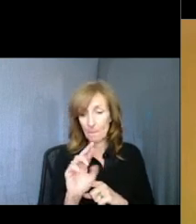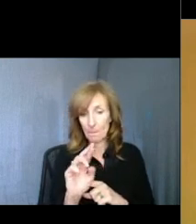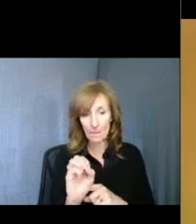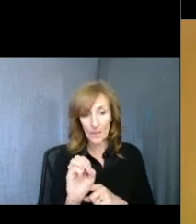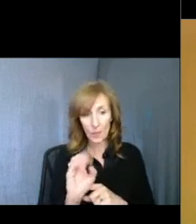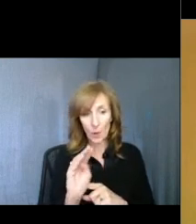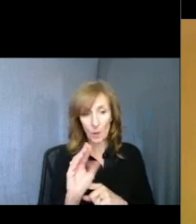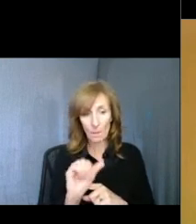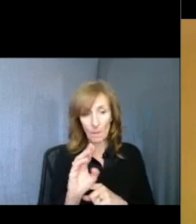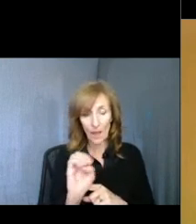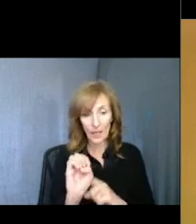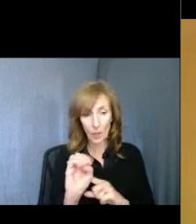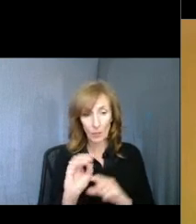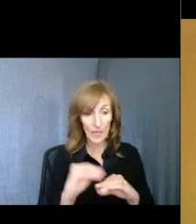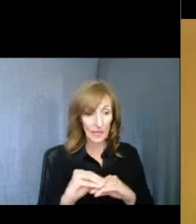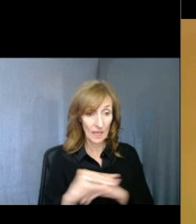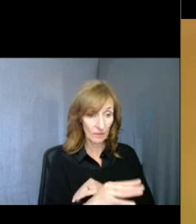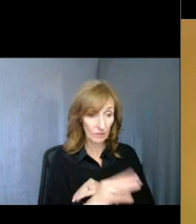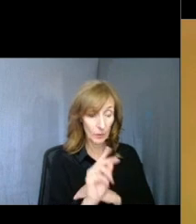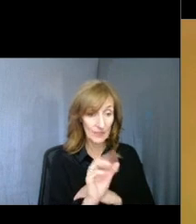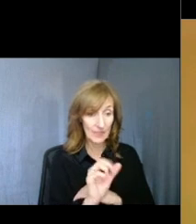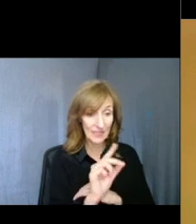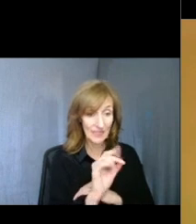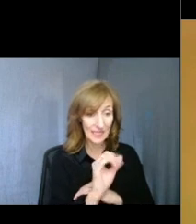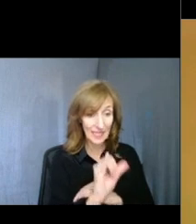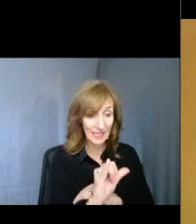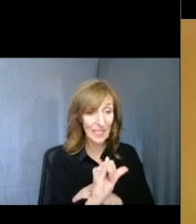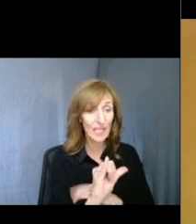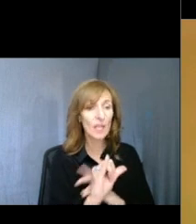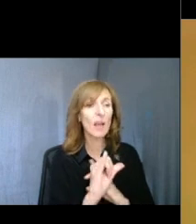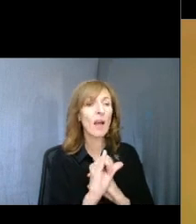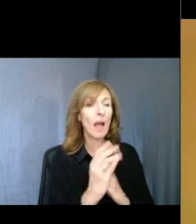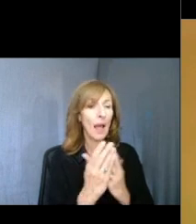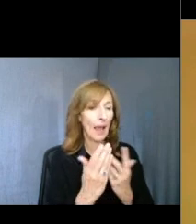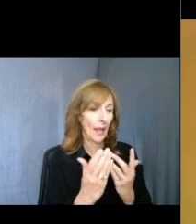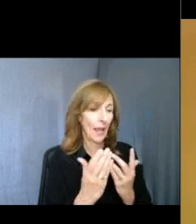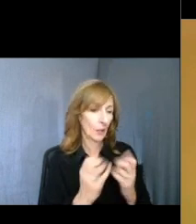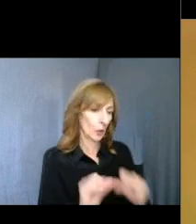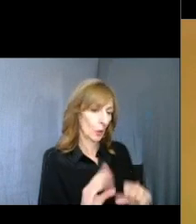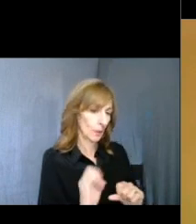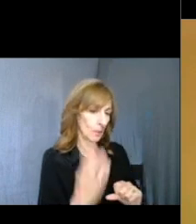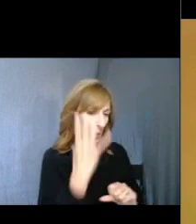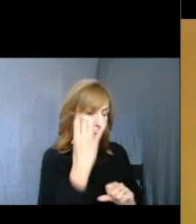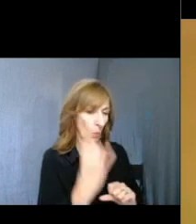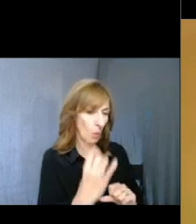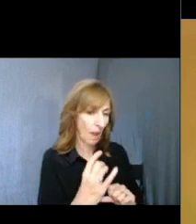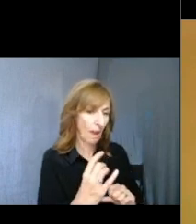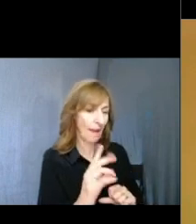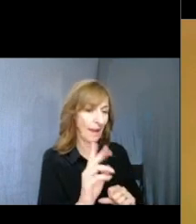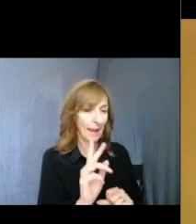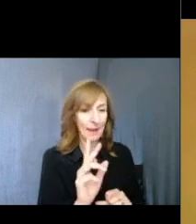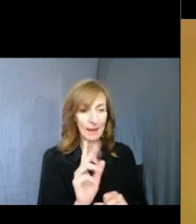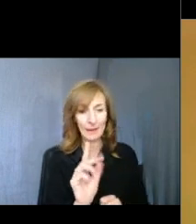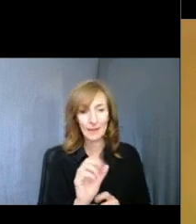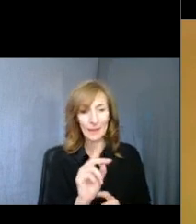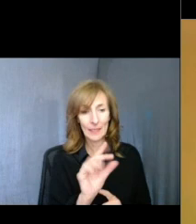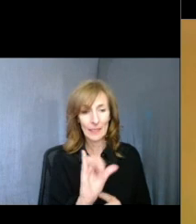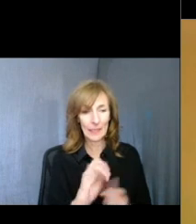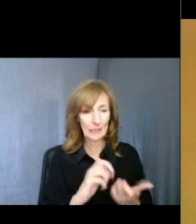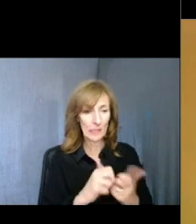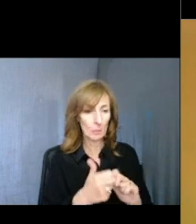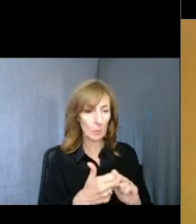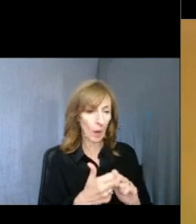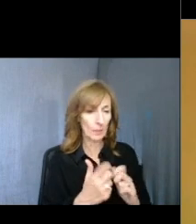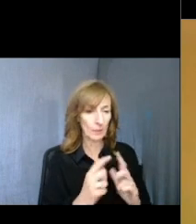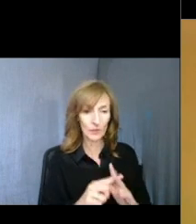and could be one of the initiating factors of chronic kidney problems. Okay. I think that's all the time we